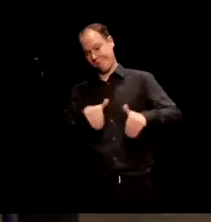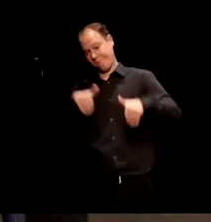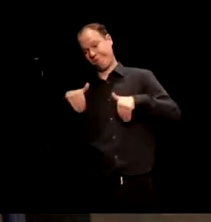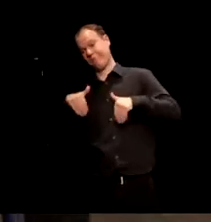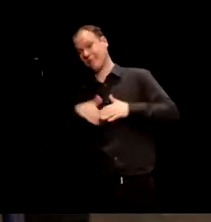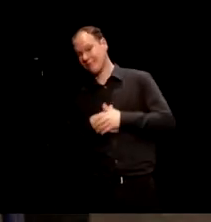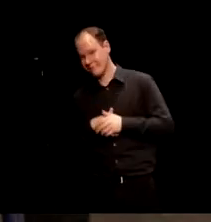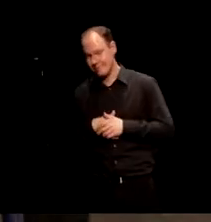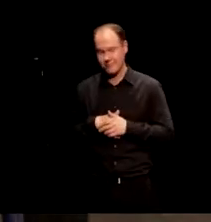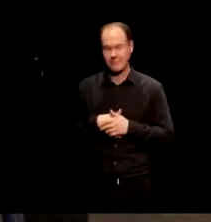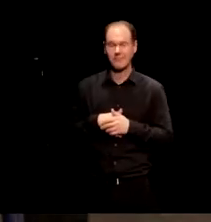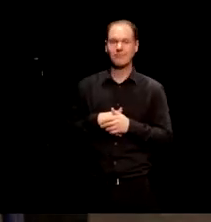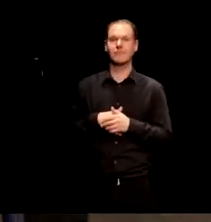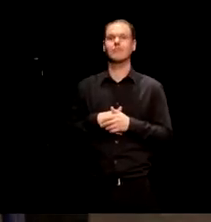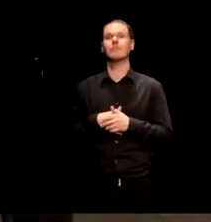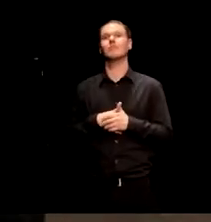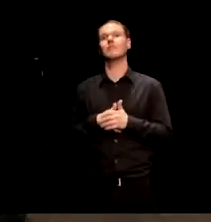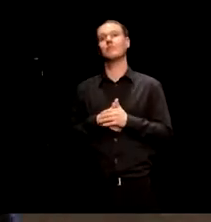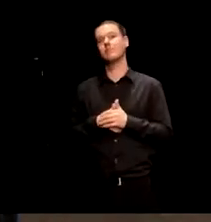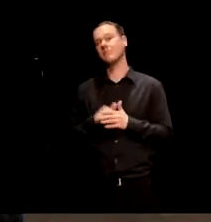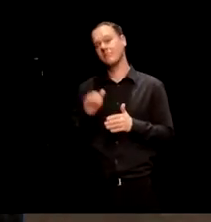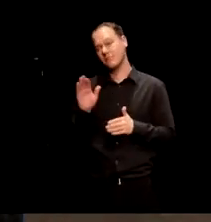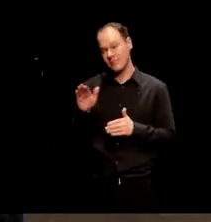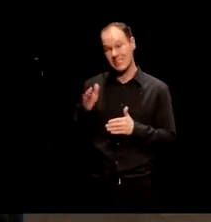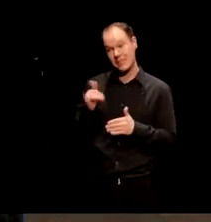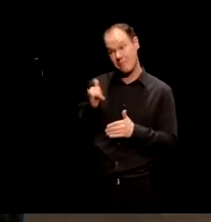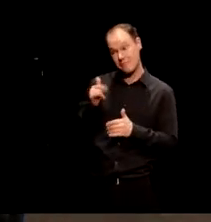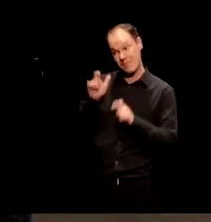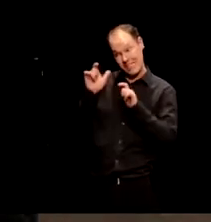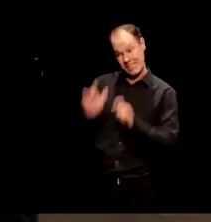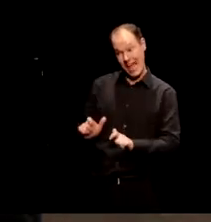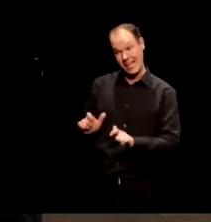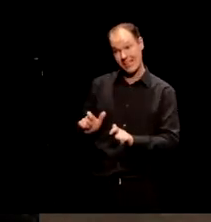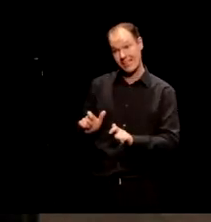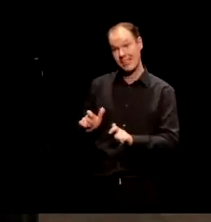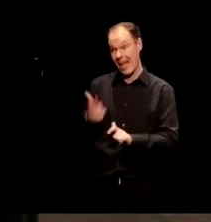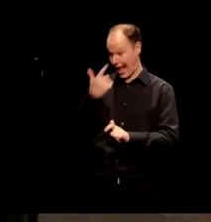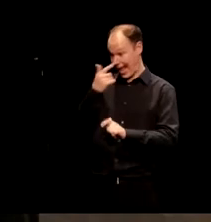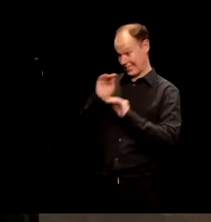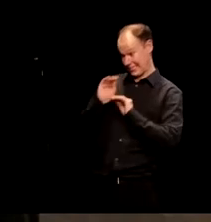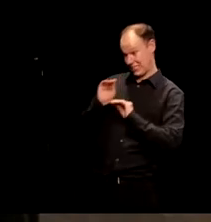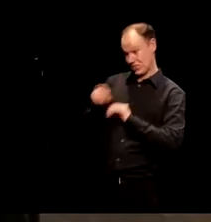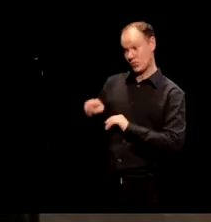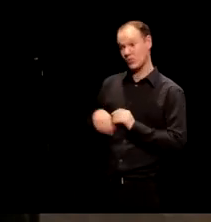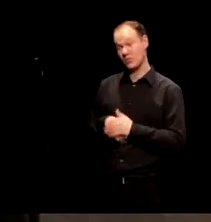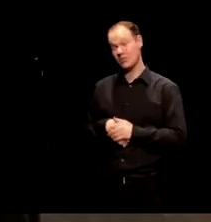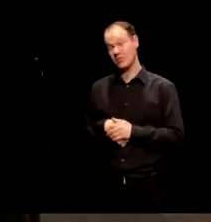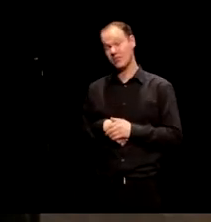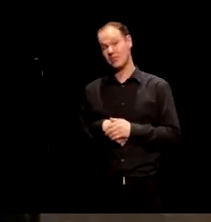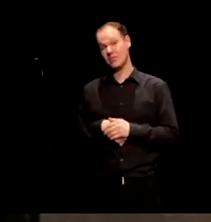Oh, Ruth, if you would stay, I could teach you.